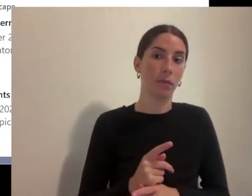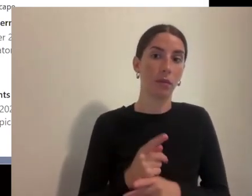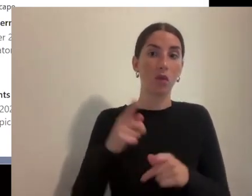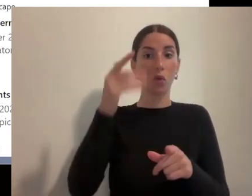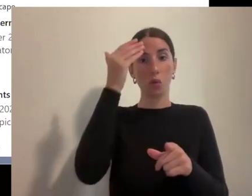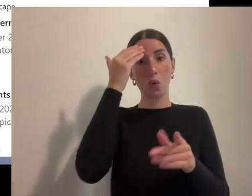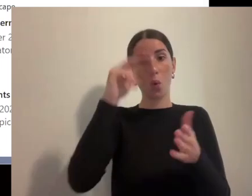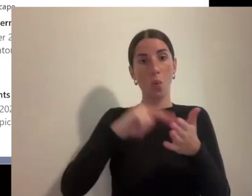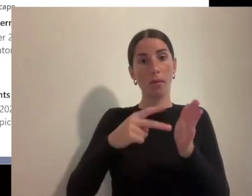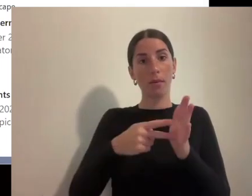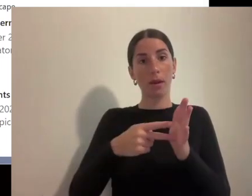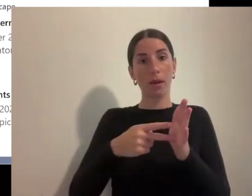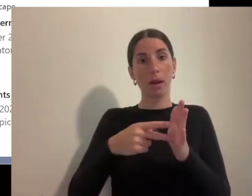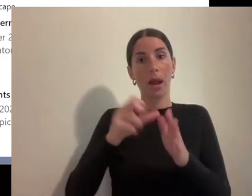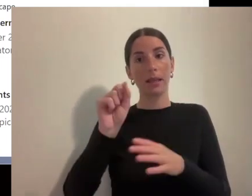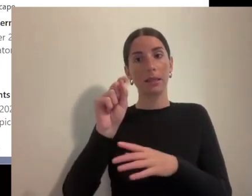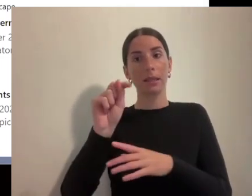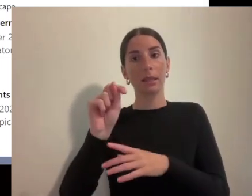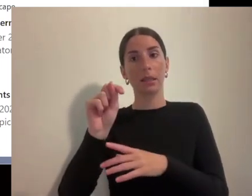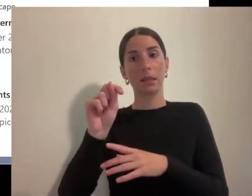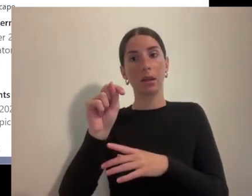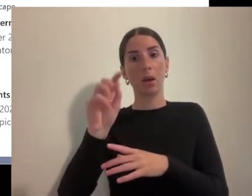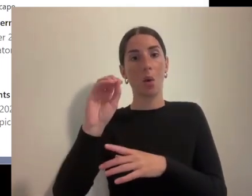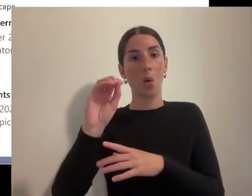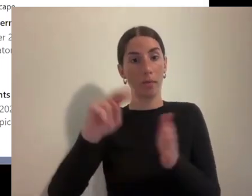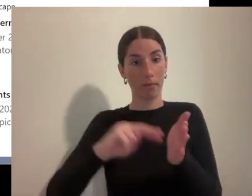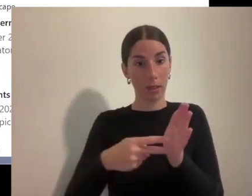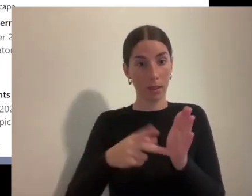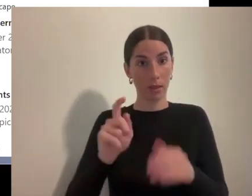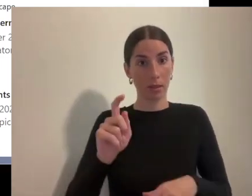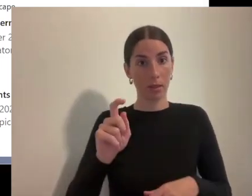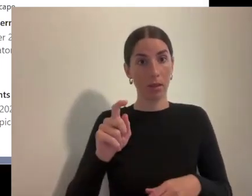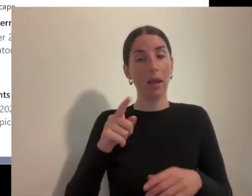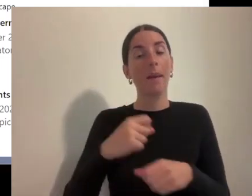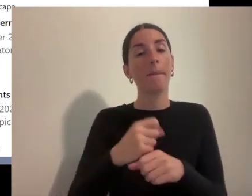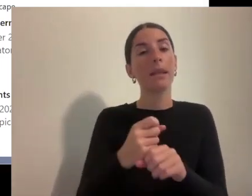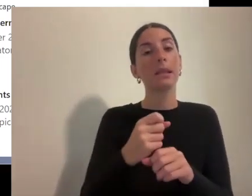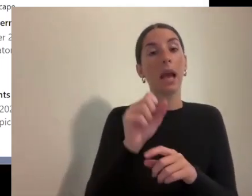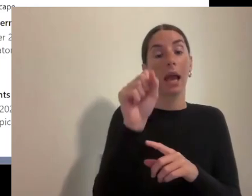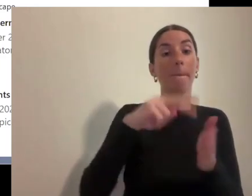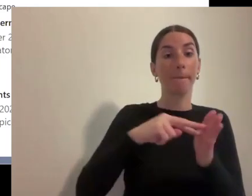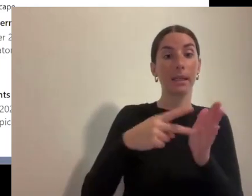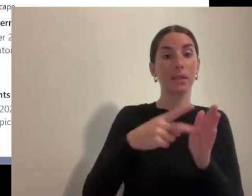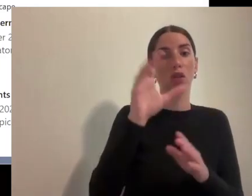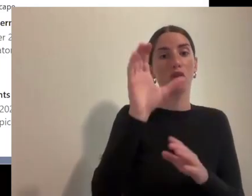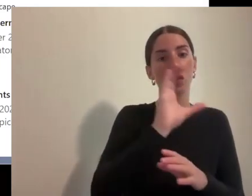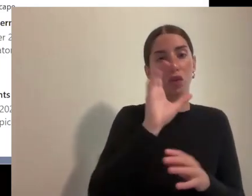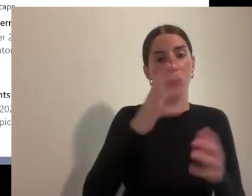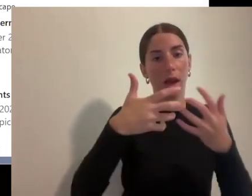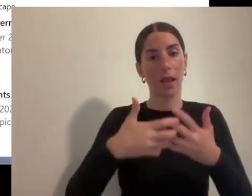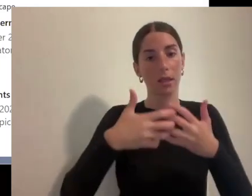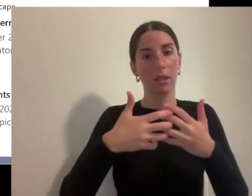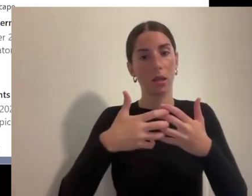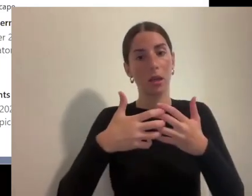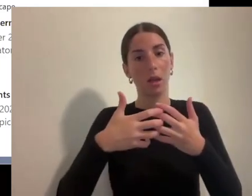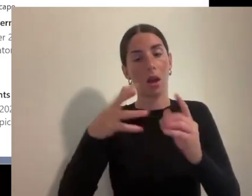on Google? For example, for Google searches, SEO, search engine optimization. And I see some ones and